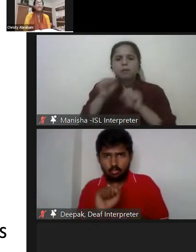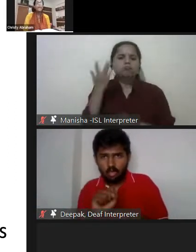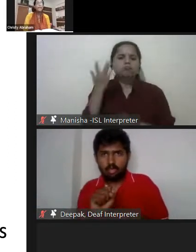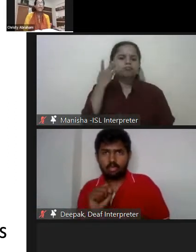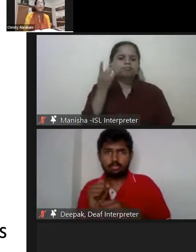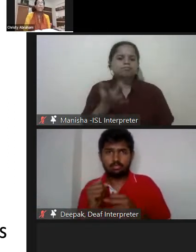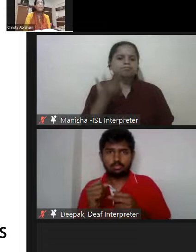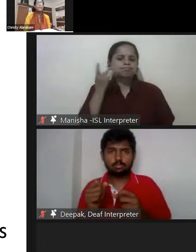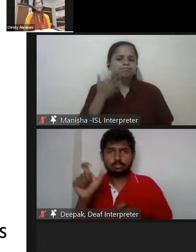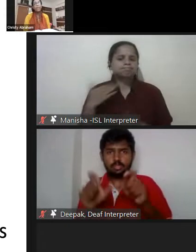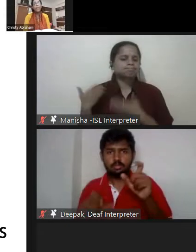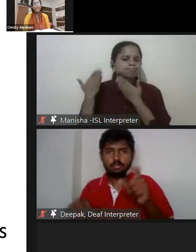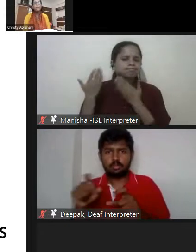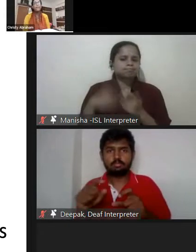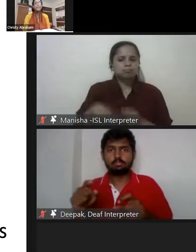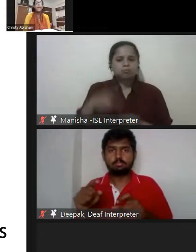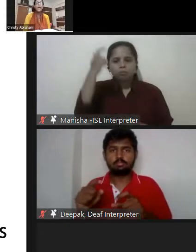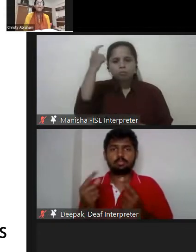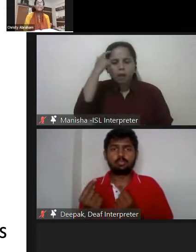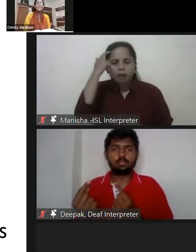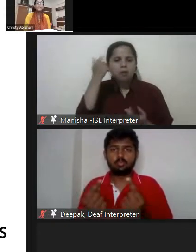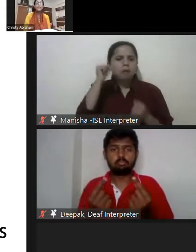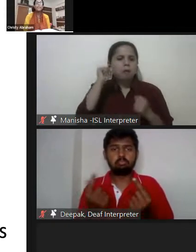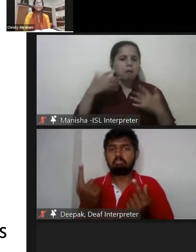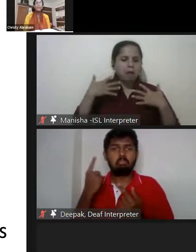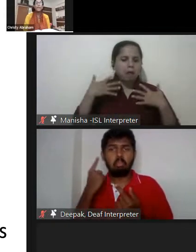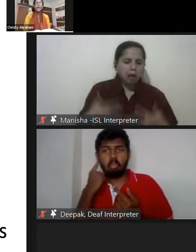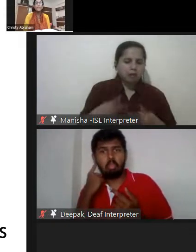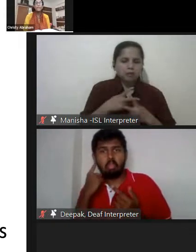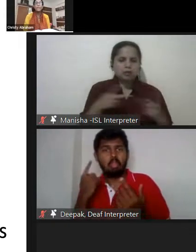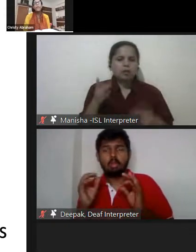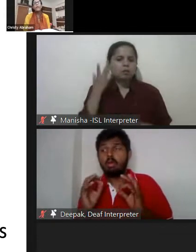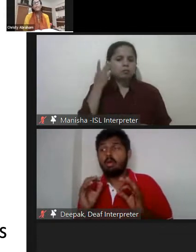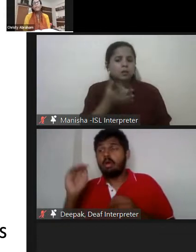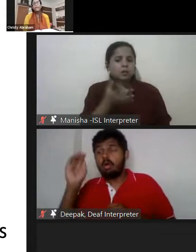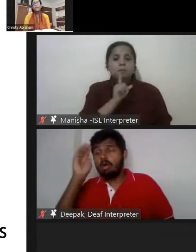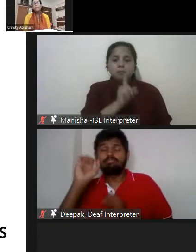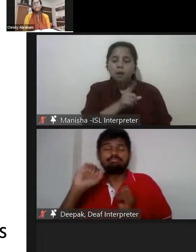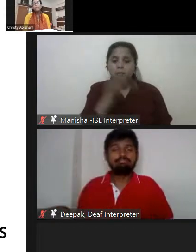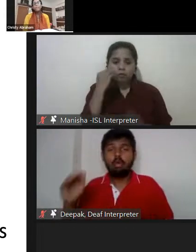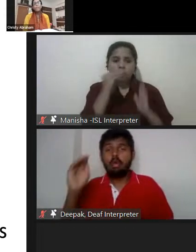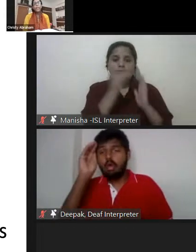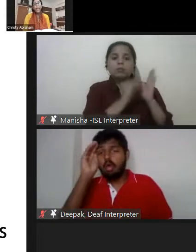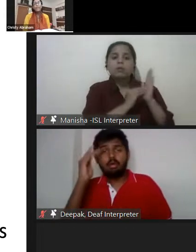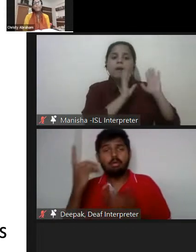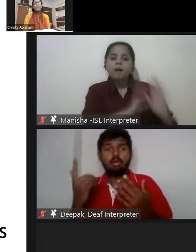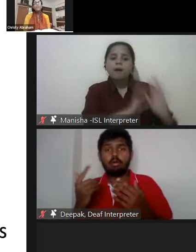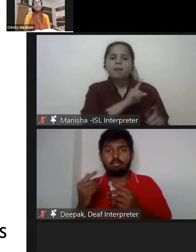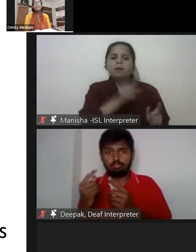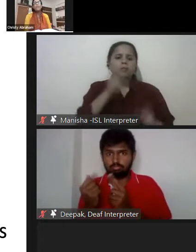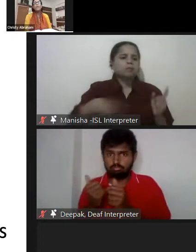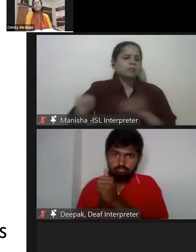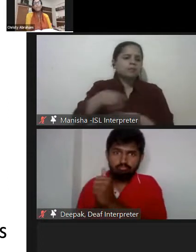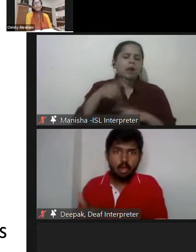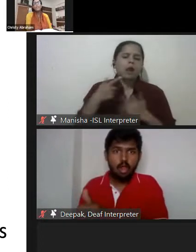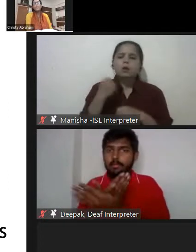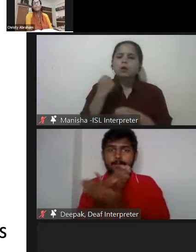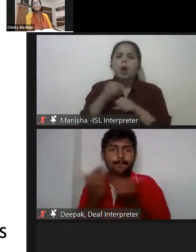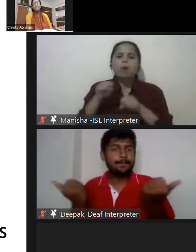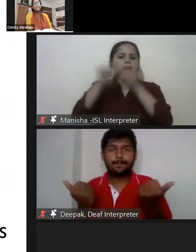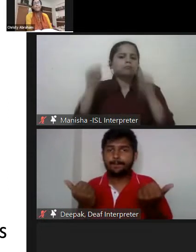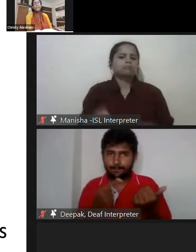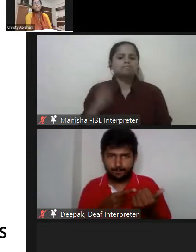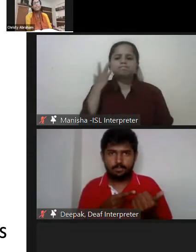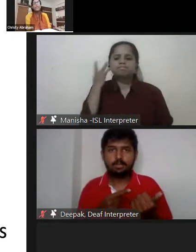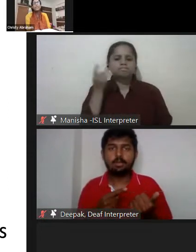the environmental and the barriers as stated in UNCRPD. The language used generally